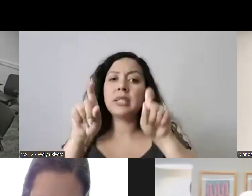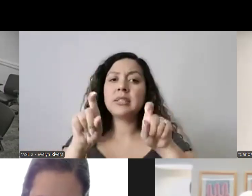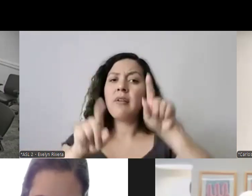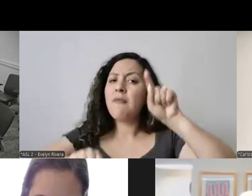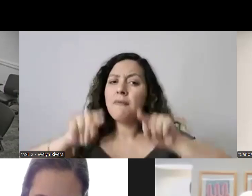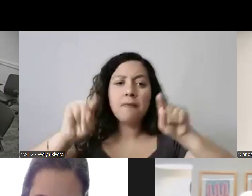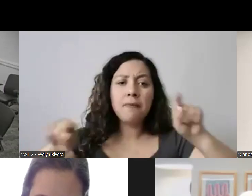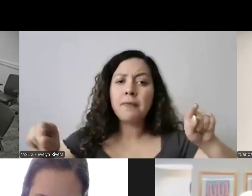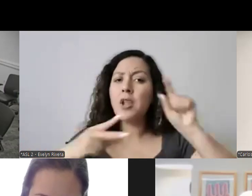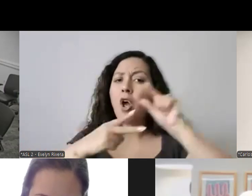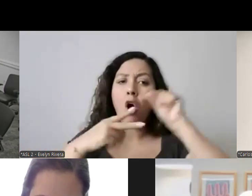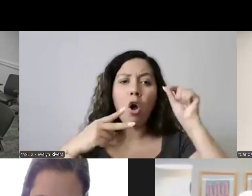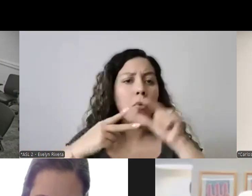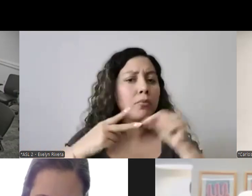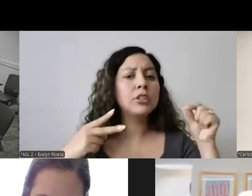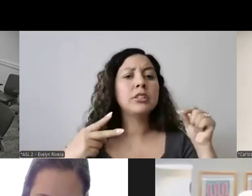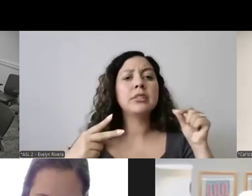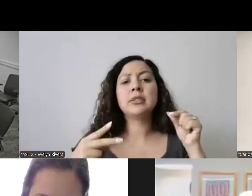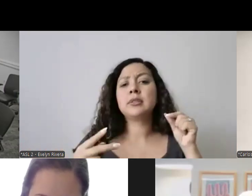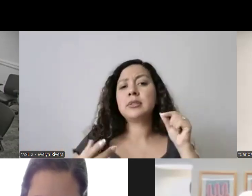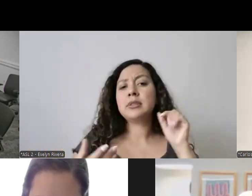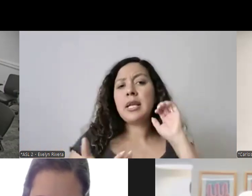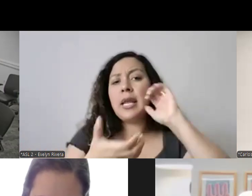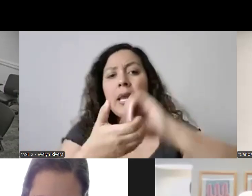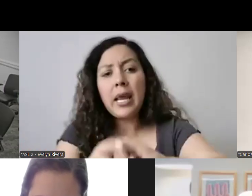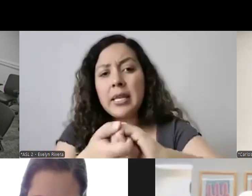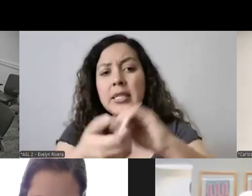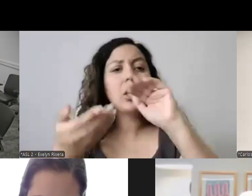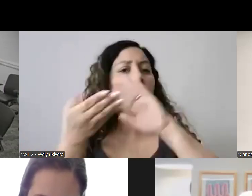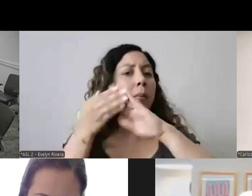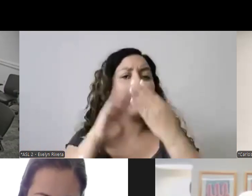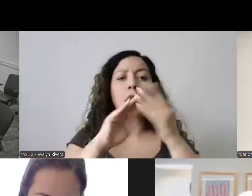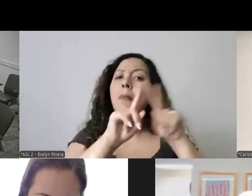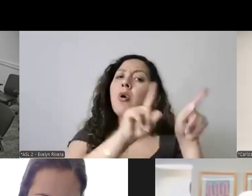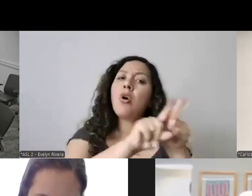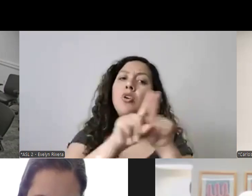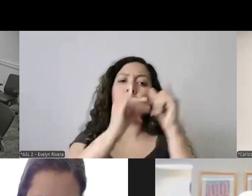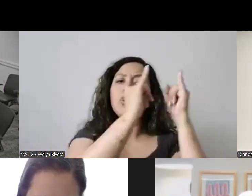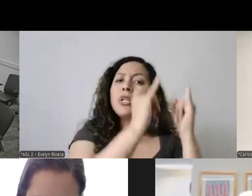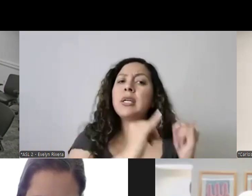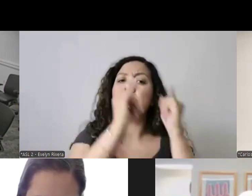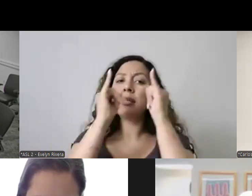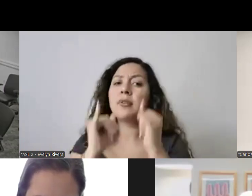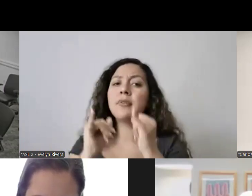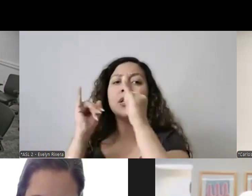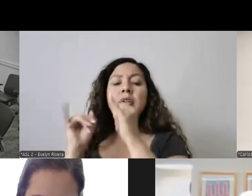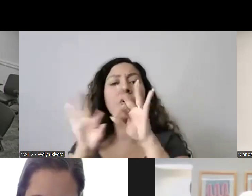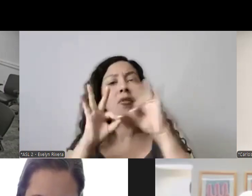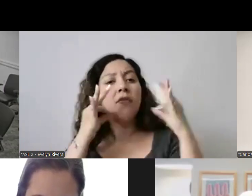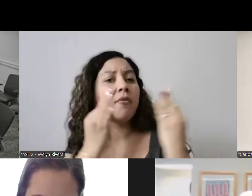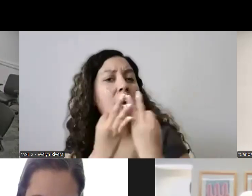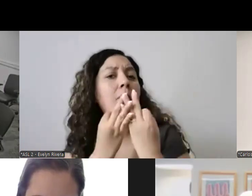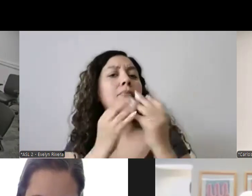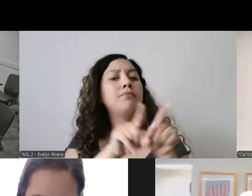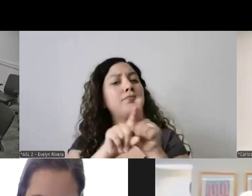for engaging both sort of community-wide, but also in individual families or individual cases to